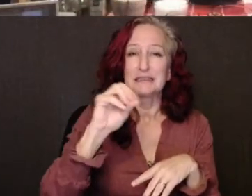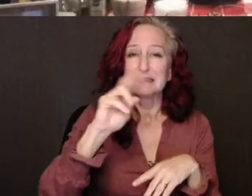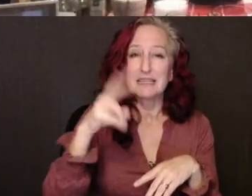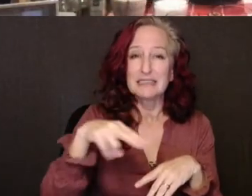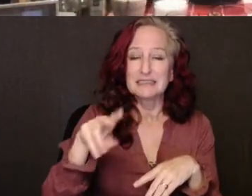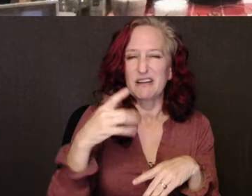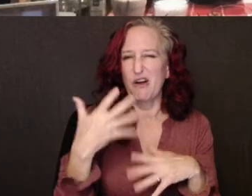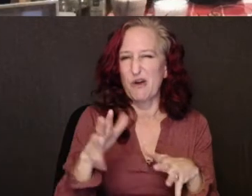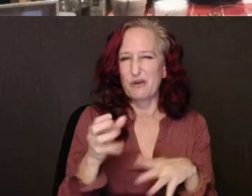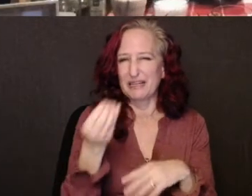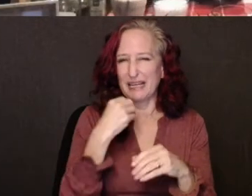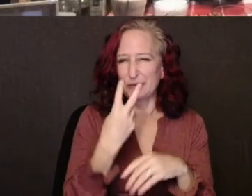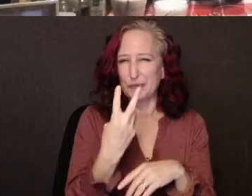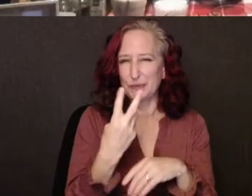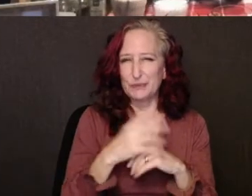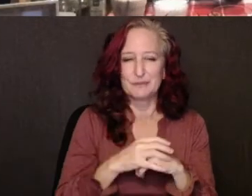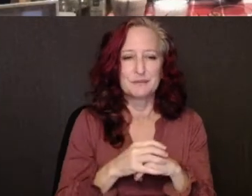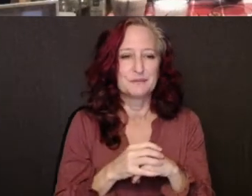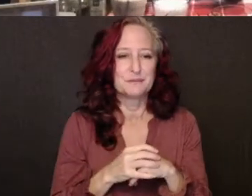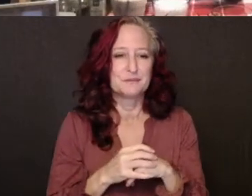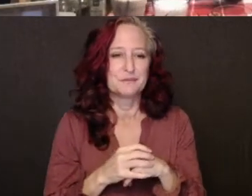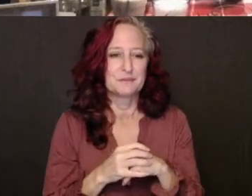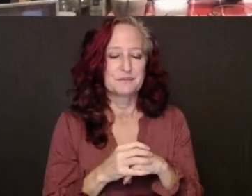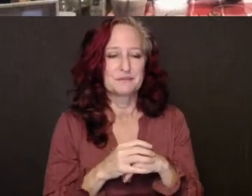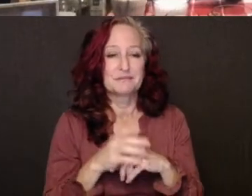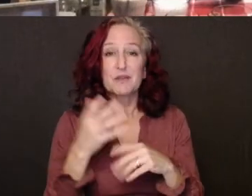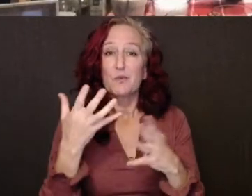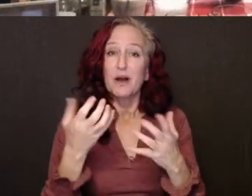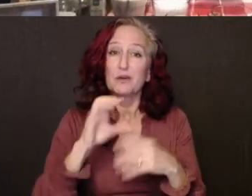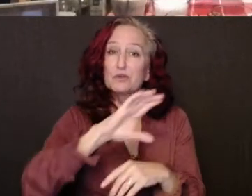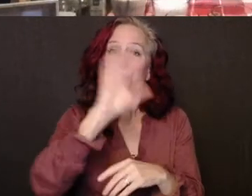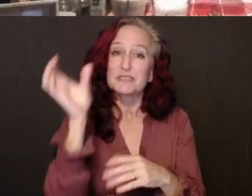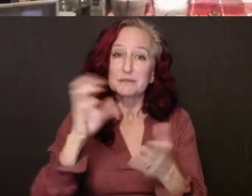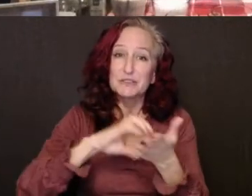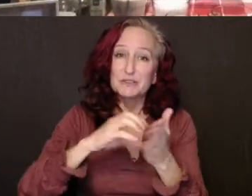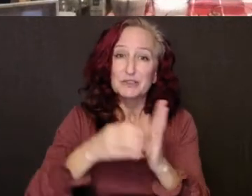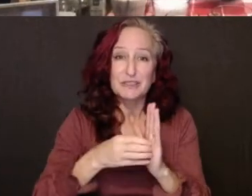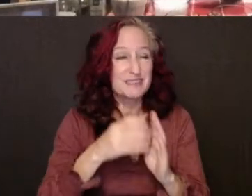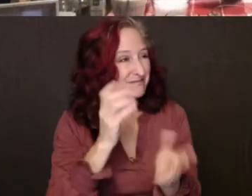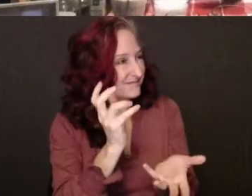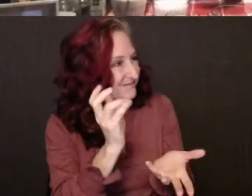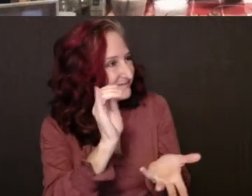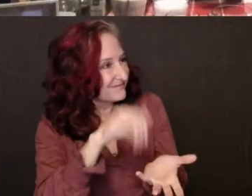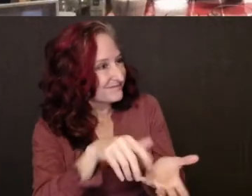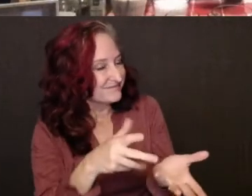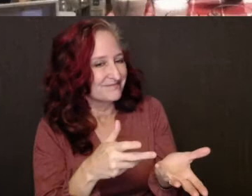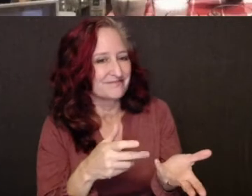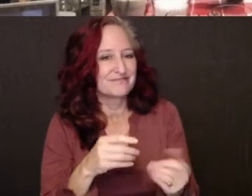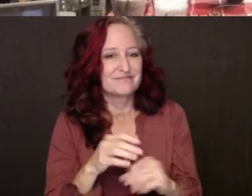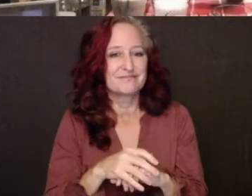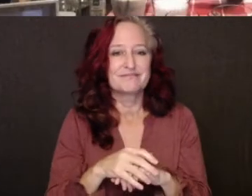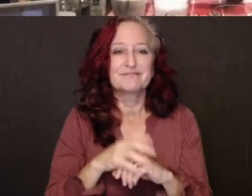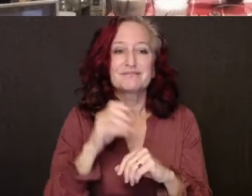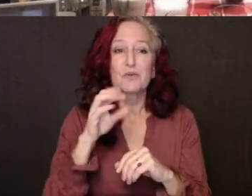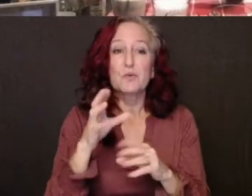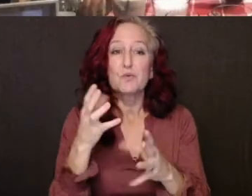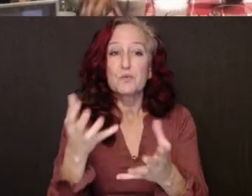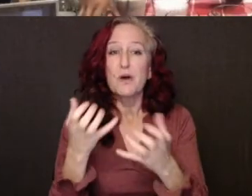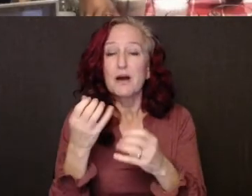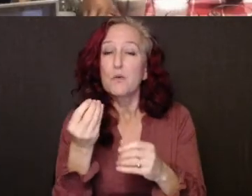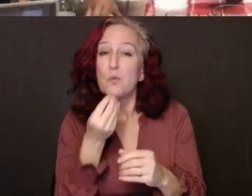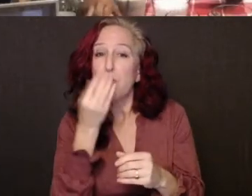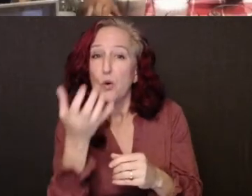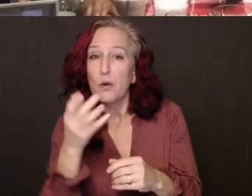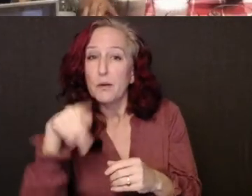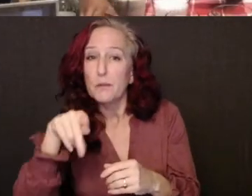about all the layers being so wonderful just on their own, because I would just eat those cookies right then and there. Yeah, absolutely. Like that's literally